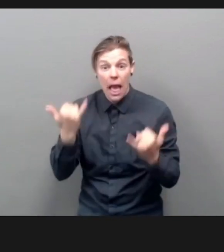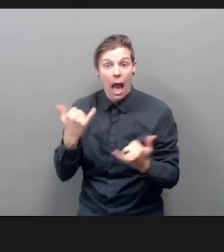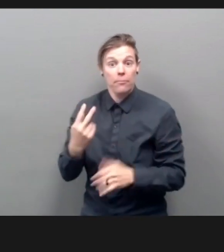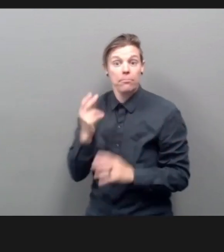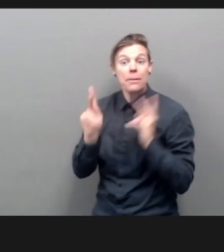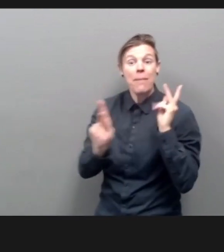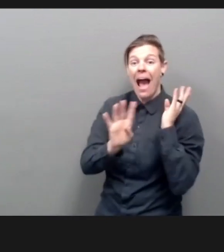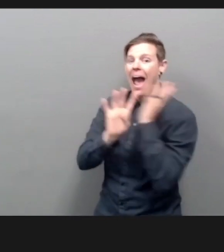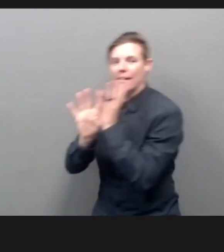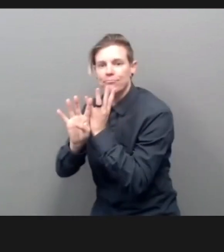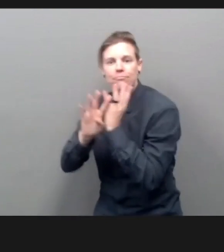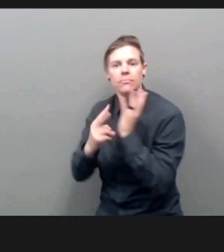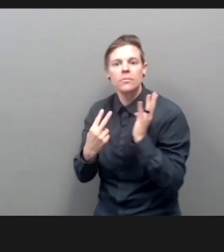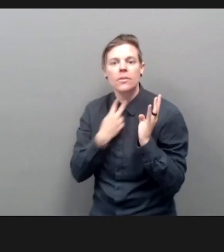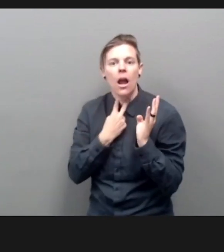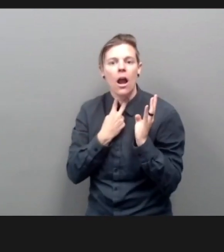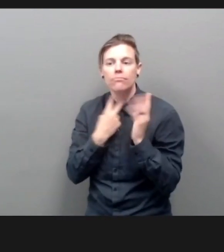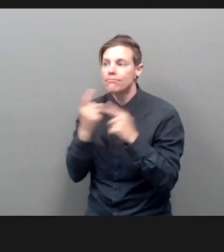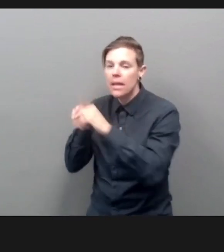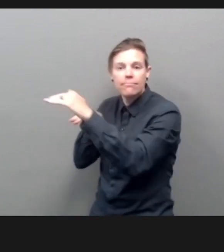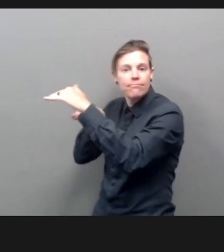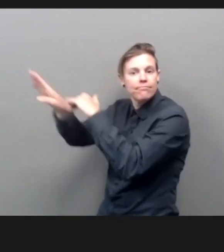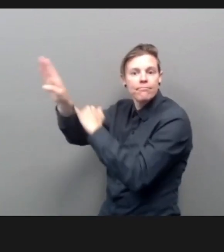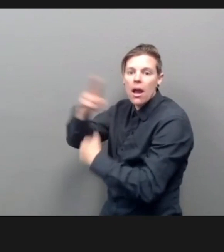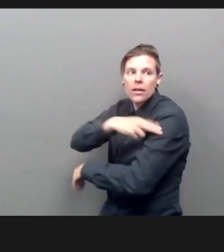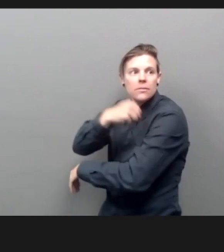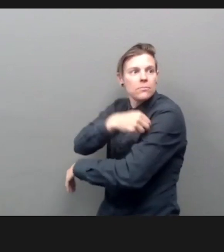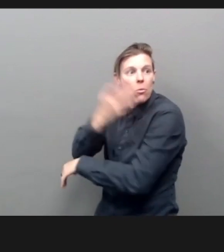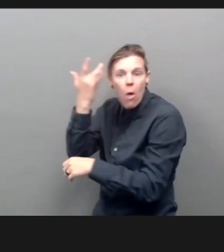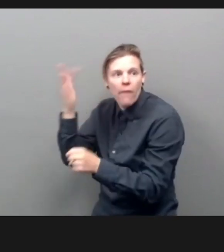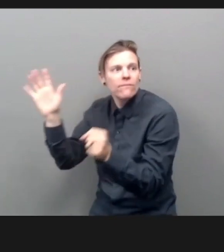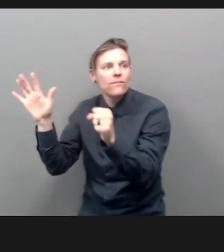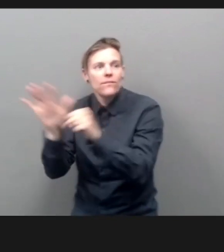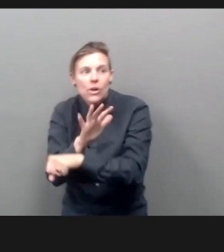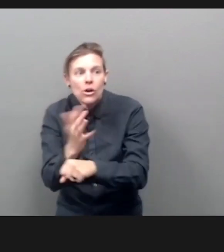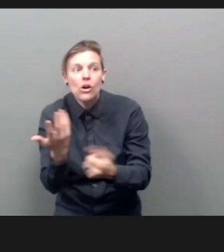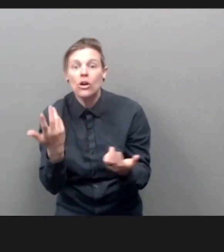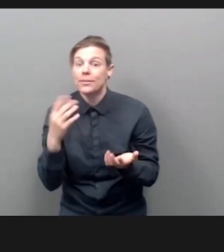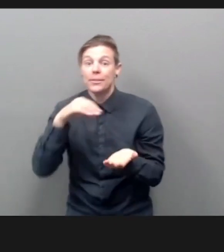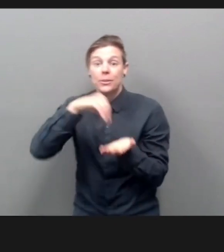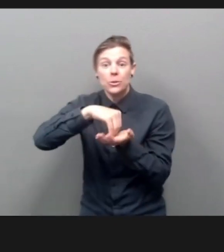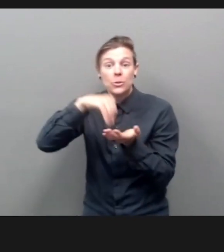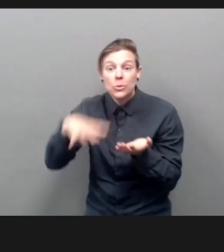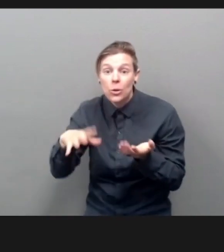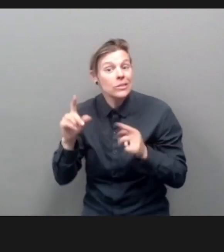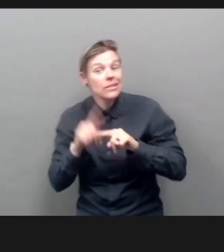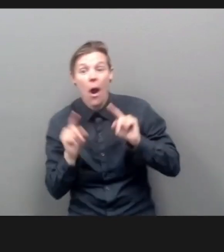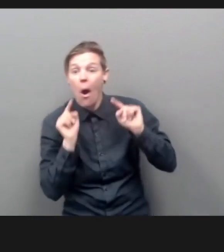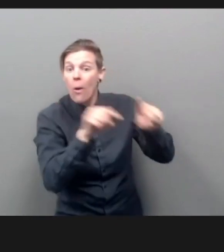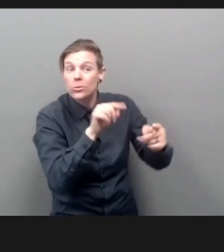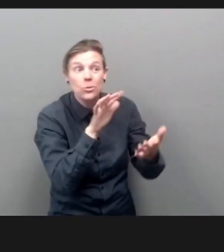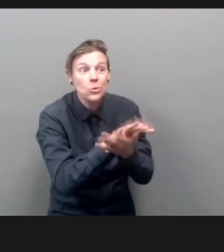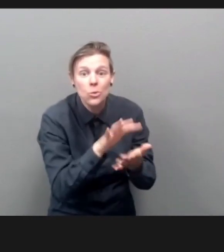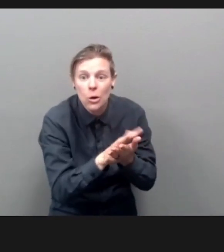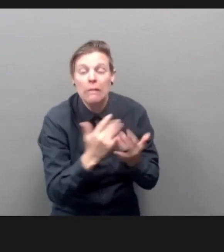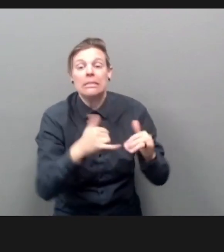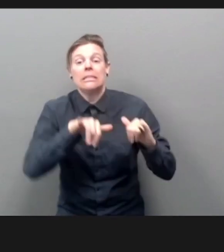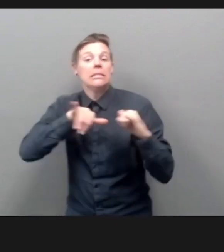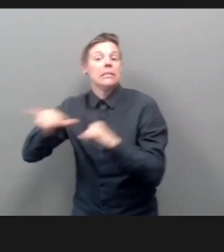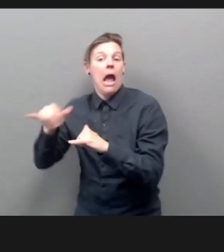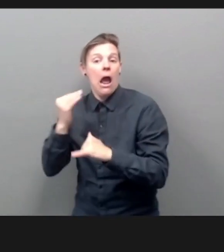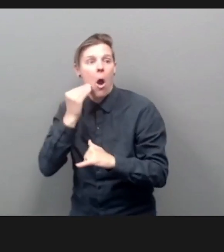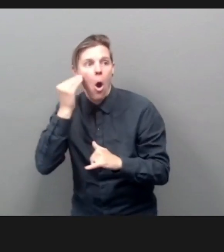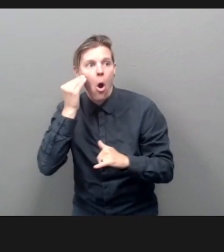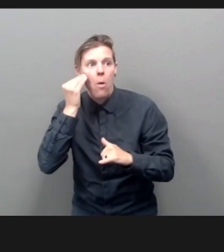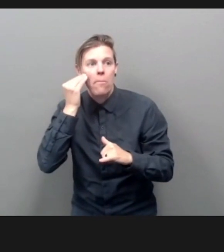who can't be in the classroom, right, during their isolation period. All of these are dramatic